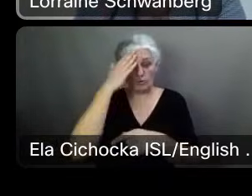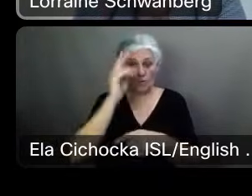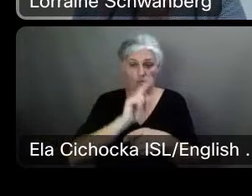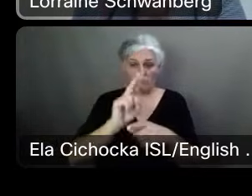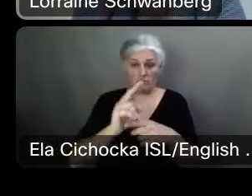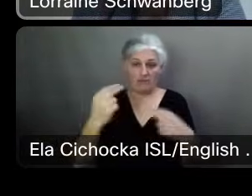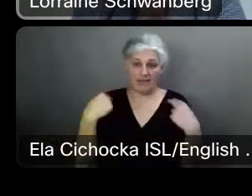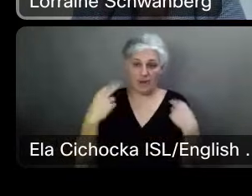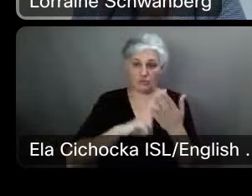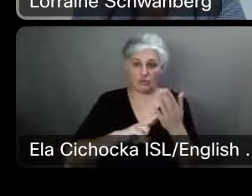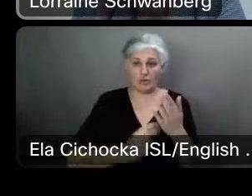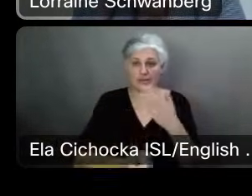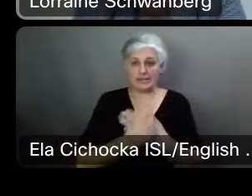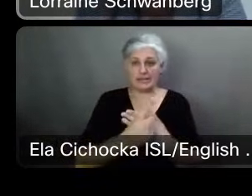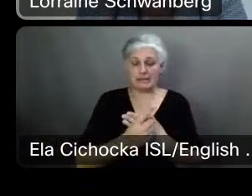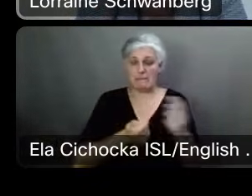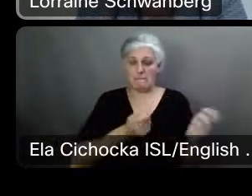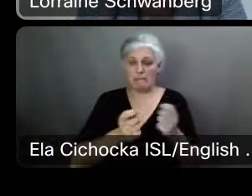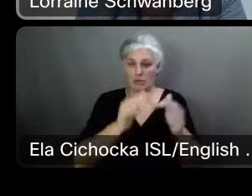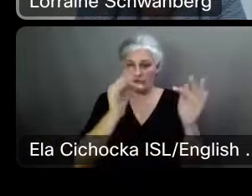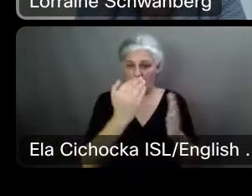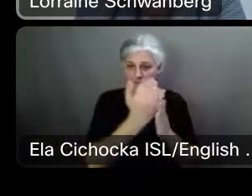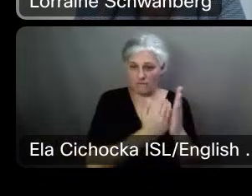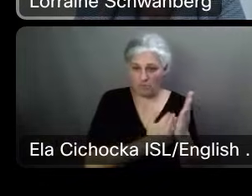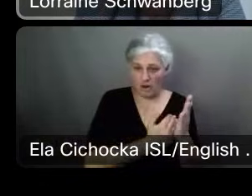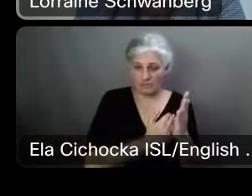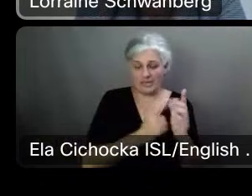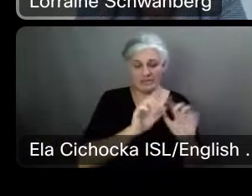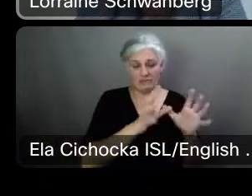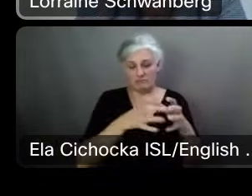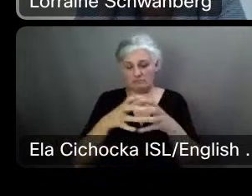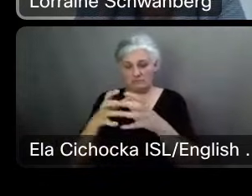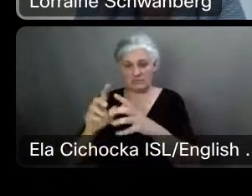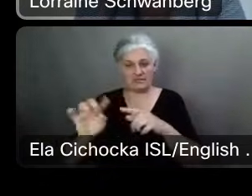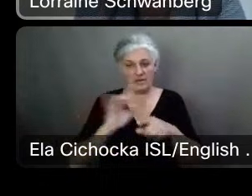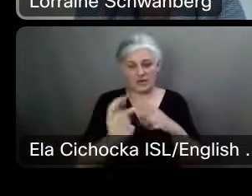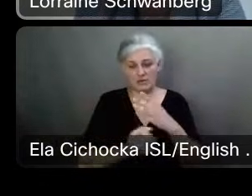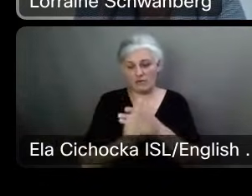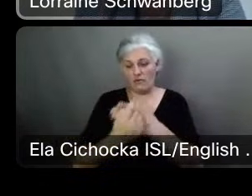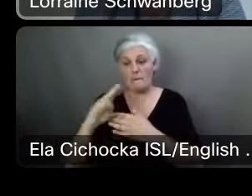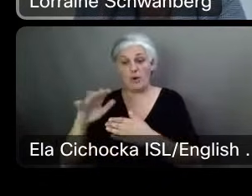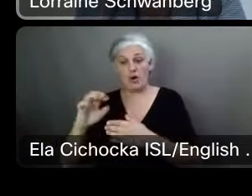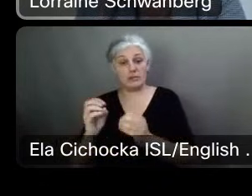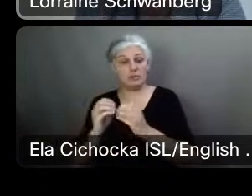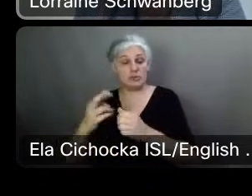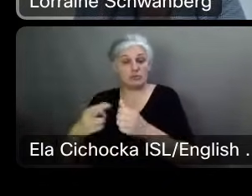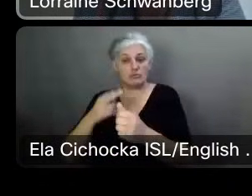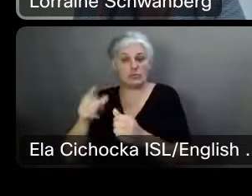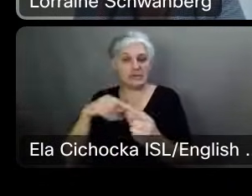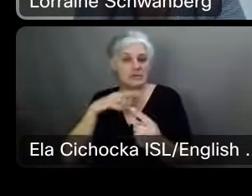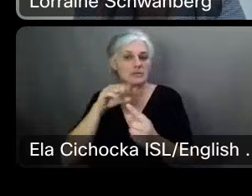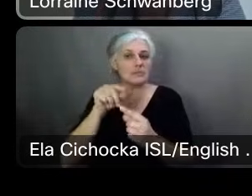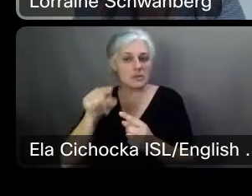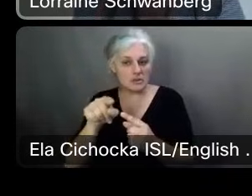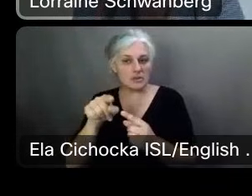in the incident management framework around categorizing different incidents, and Bernie touched on it earlier already. So in particular, where there was harm,